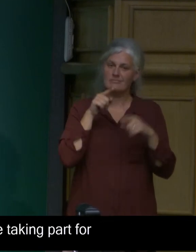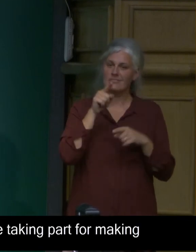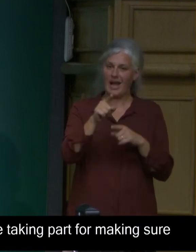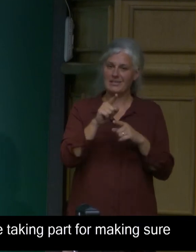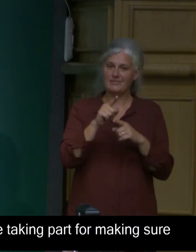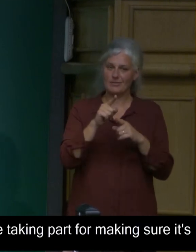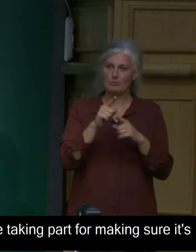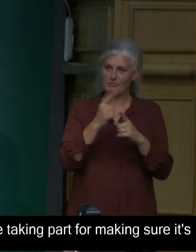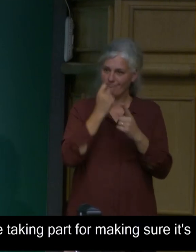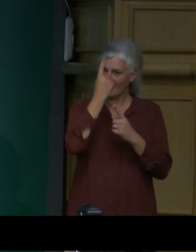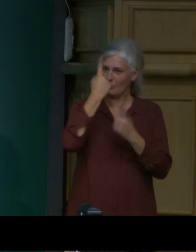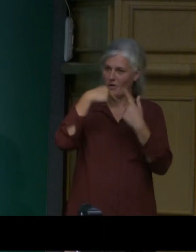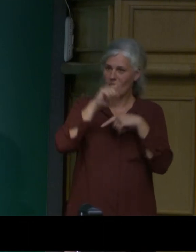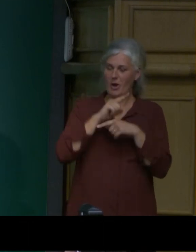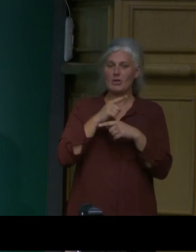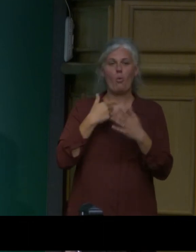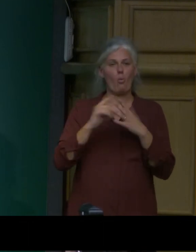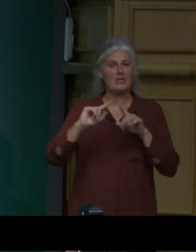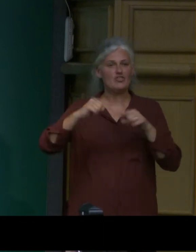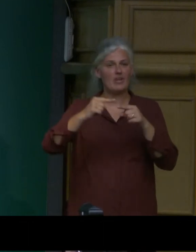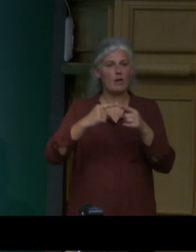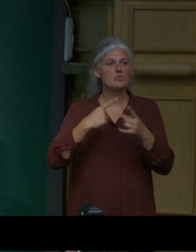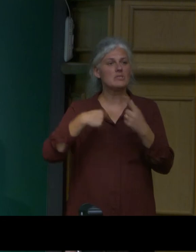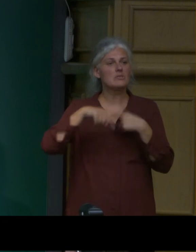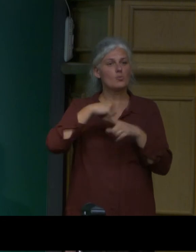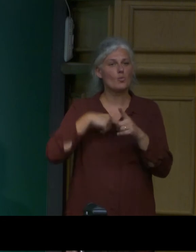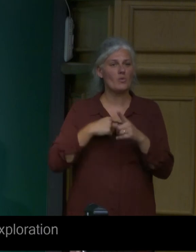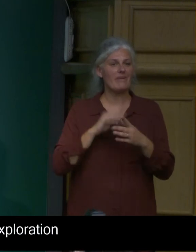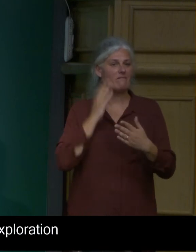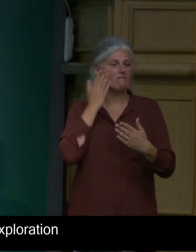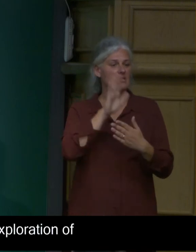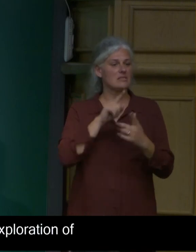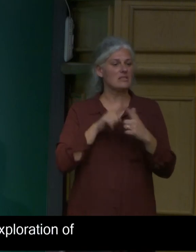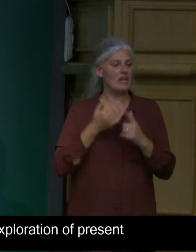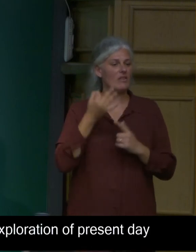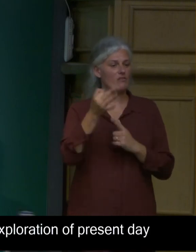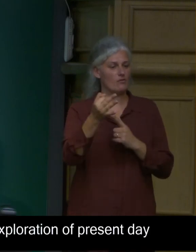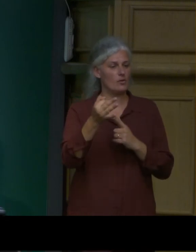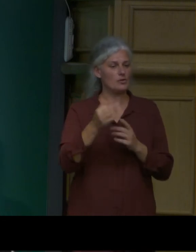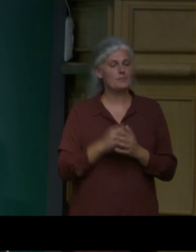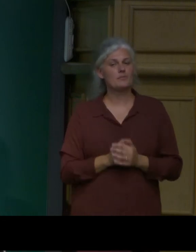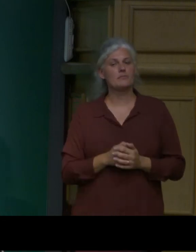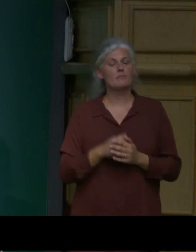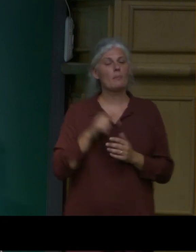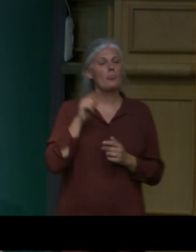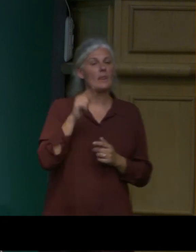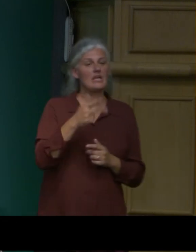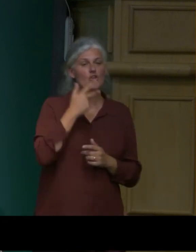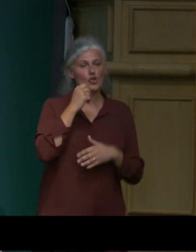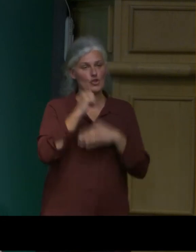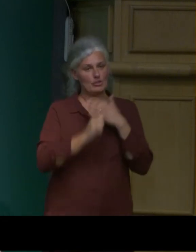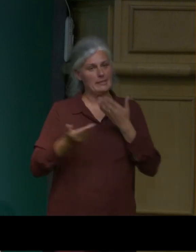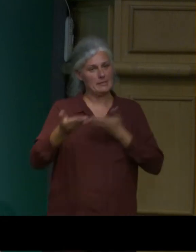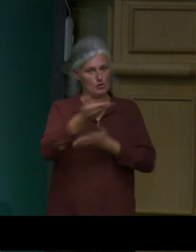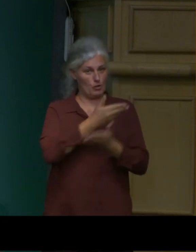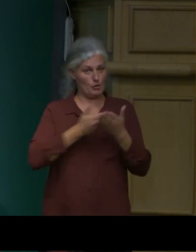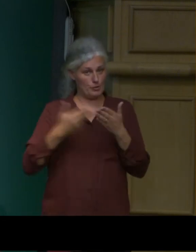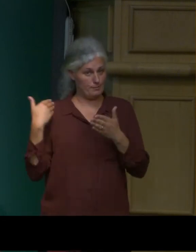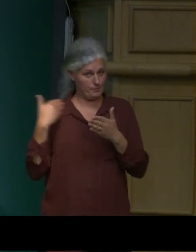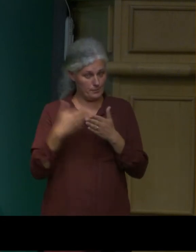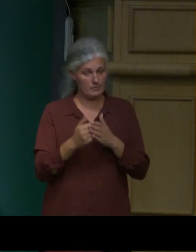exploration of present-day challenges and future opportunities on this the third day of discussions